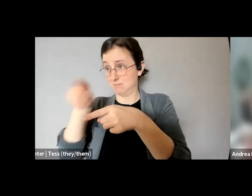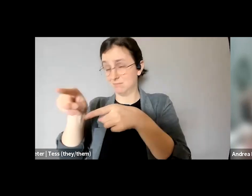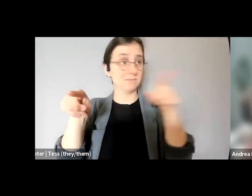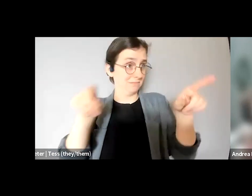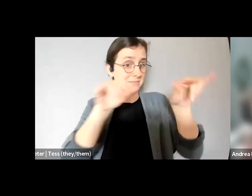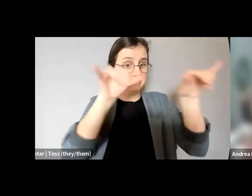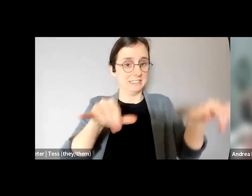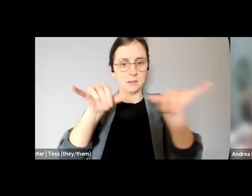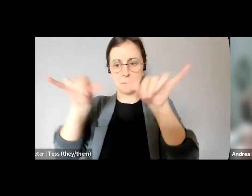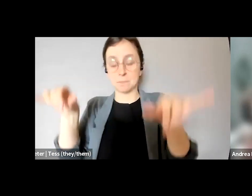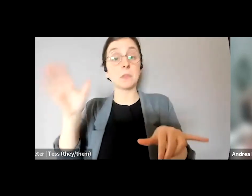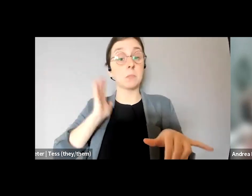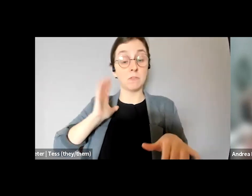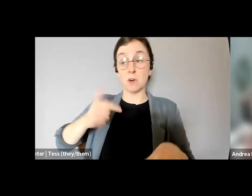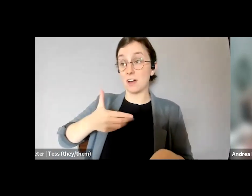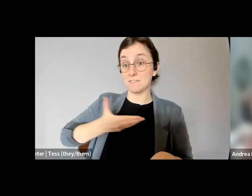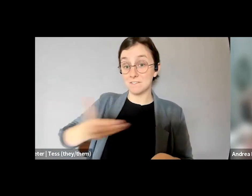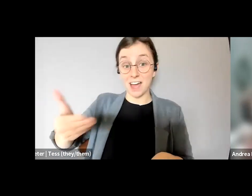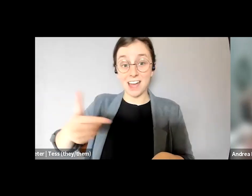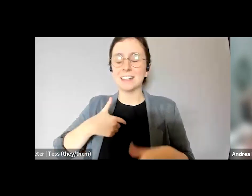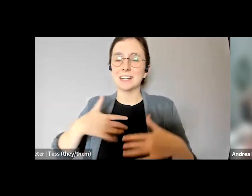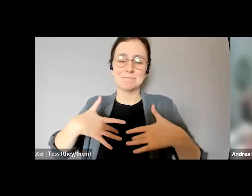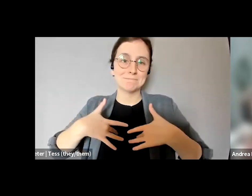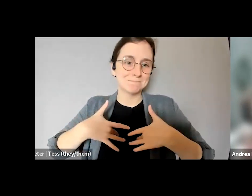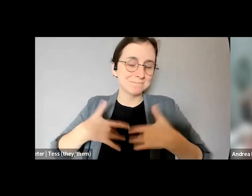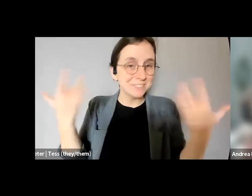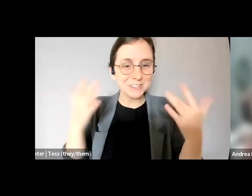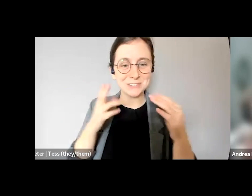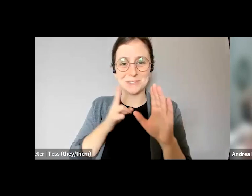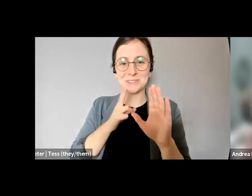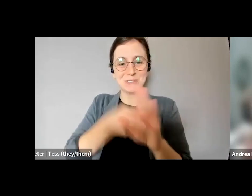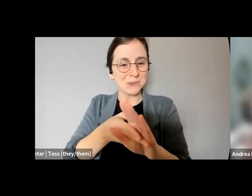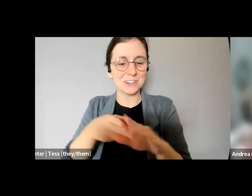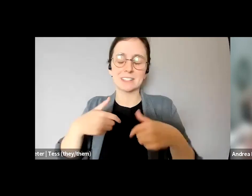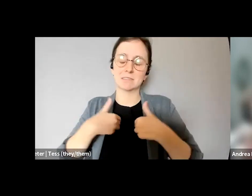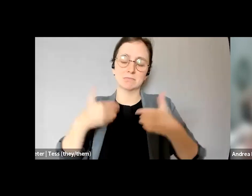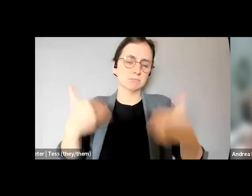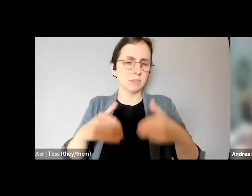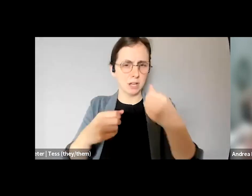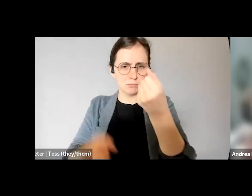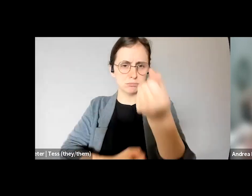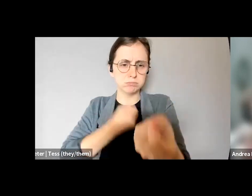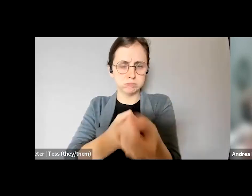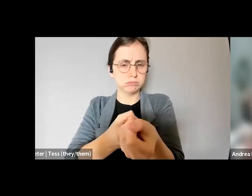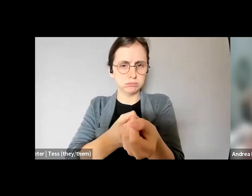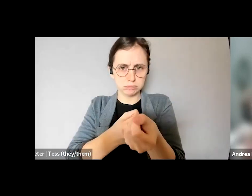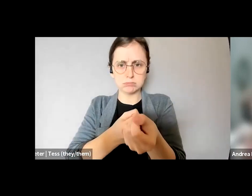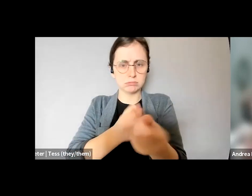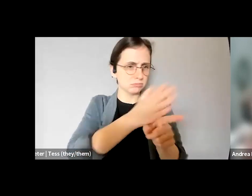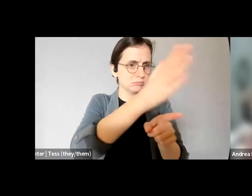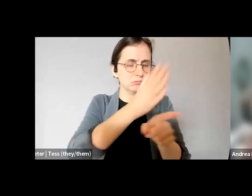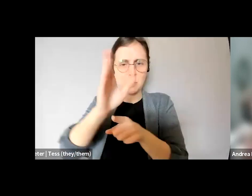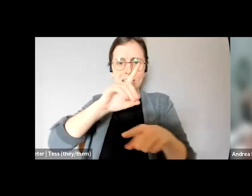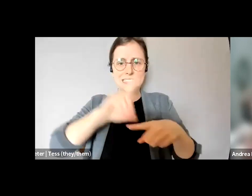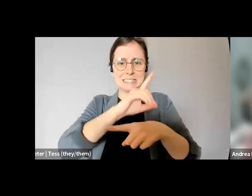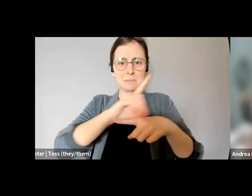I was invited, I was absolutely delighted to participate. I embrace and strongly support interdisciplinary work in systems work, and